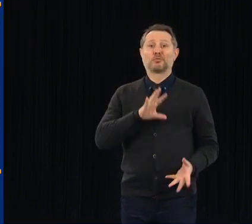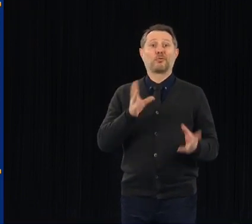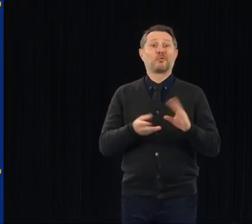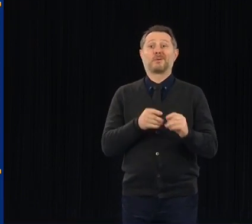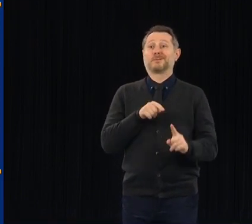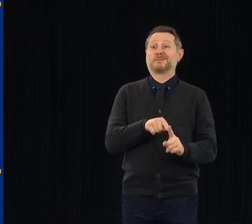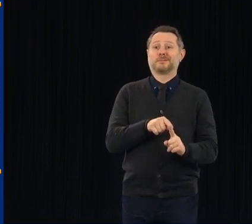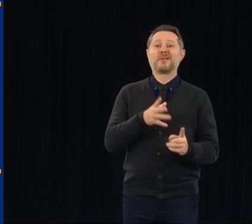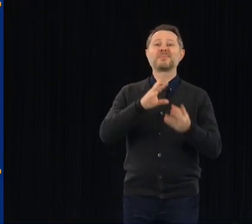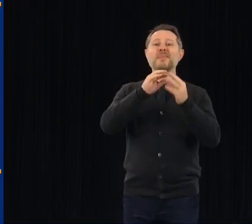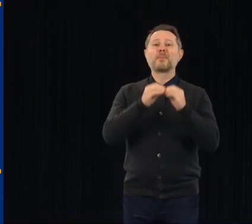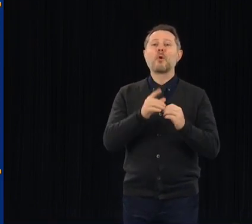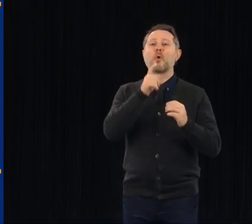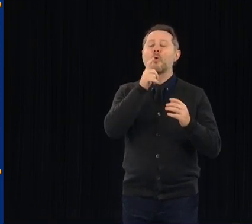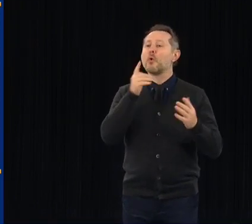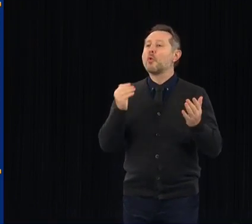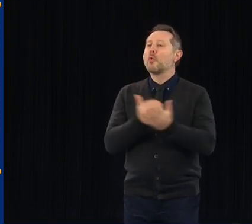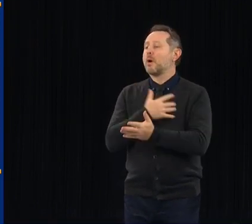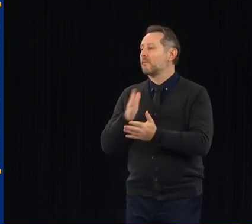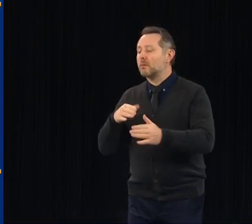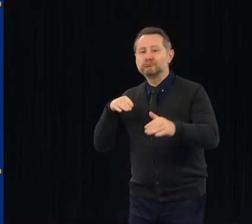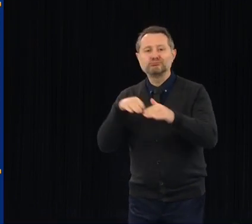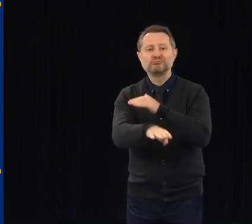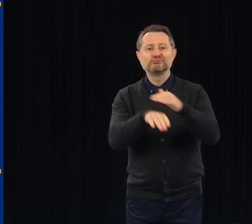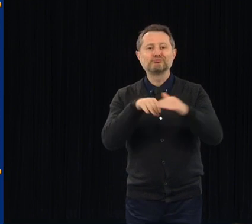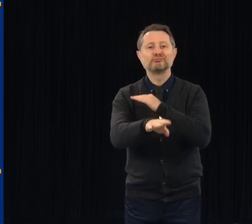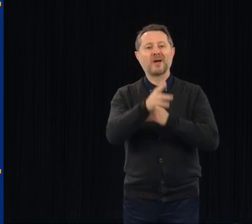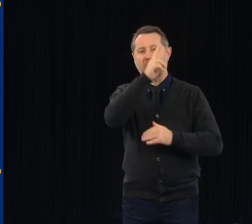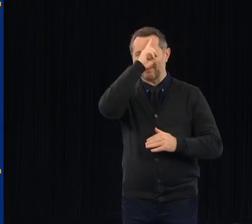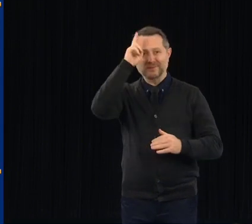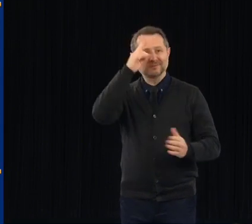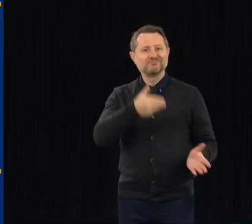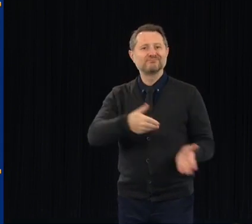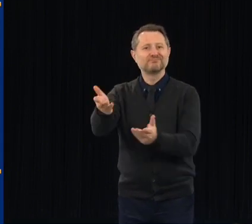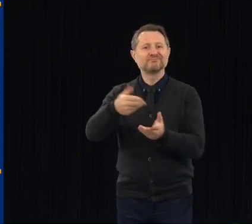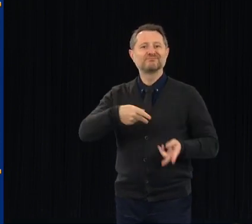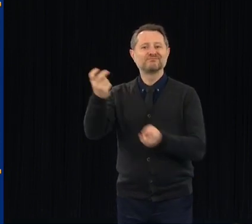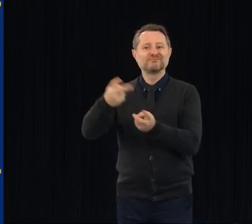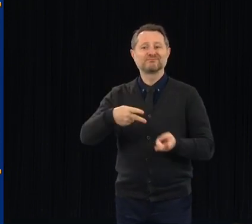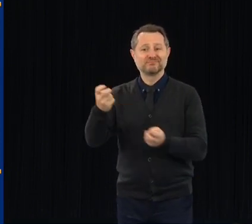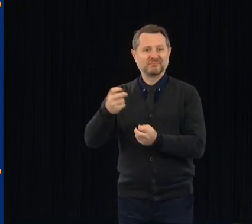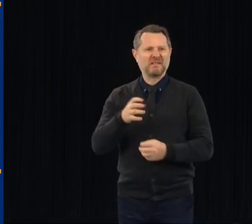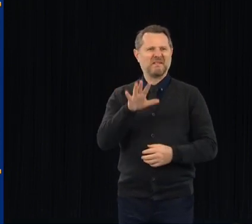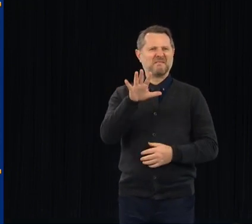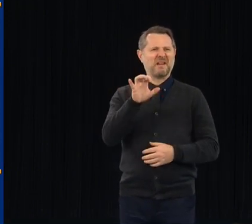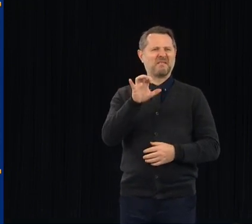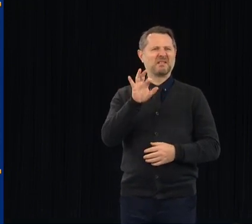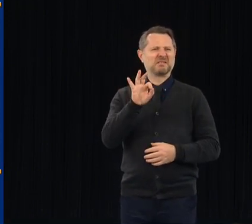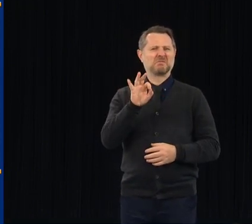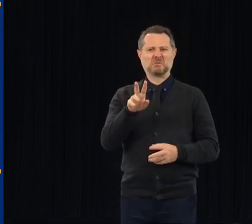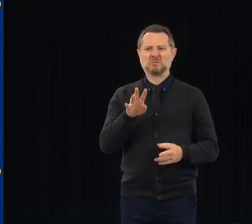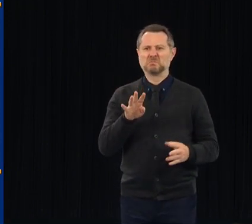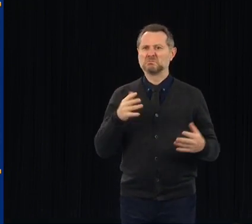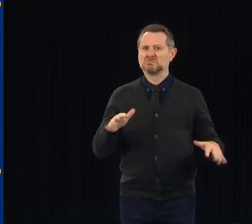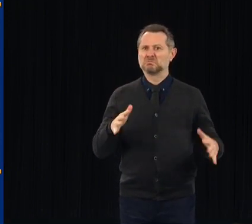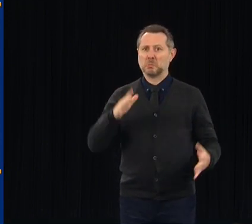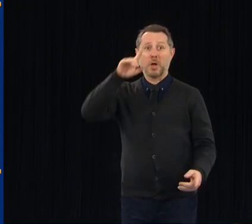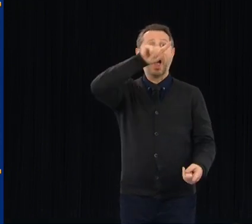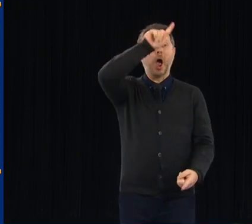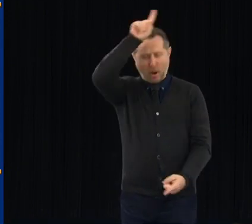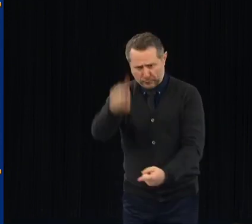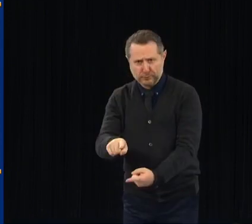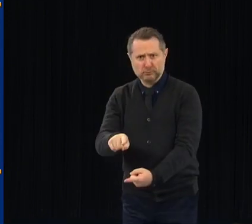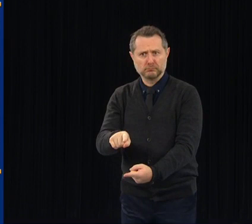of new hospitalizations is 574, which is obviously much lower than